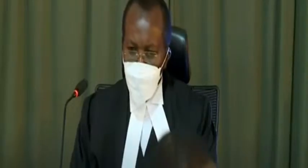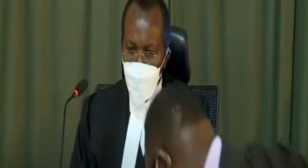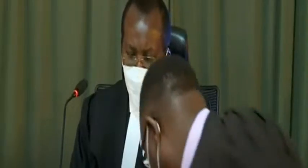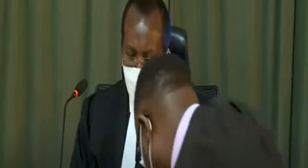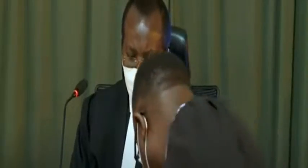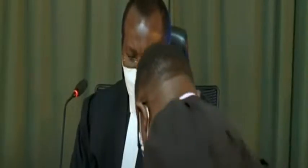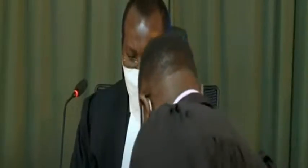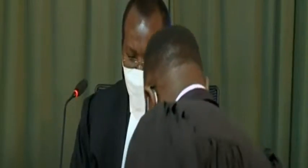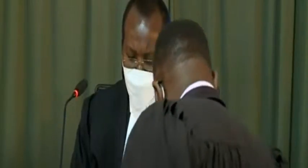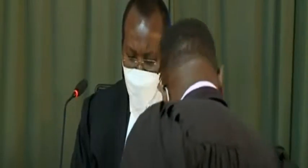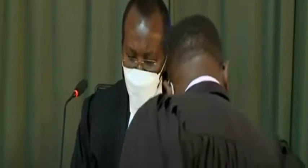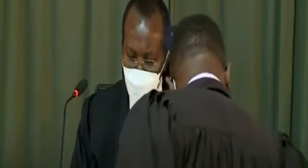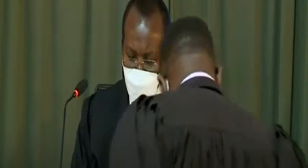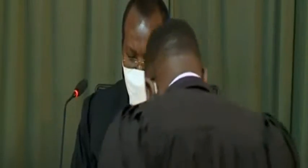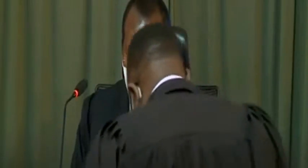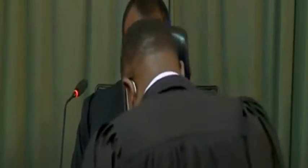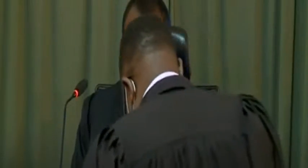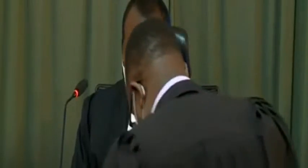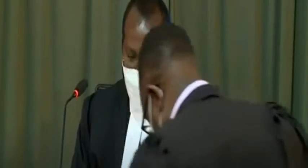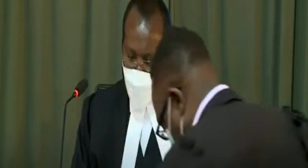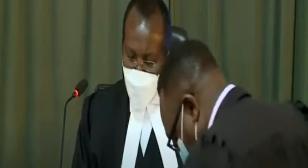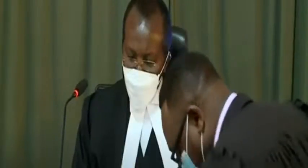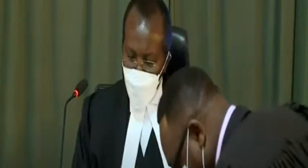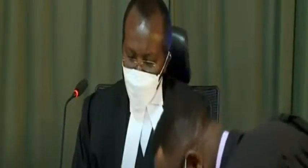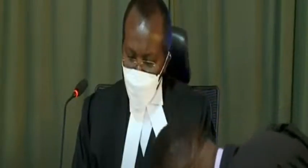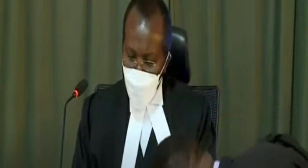paragraph 6.1.5.